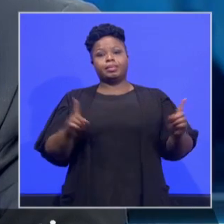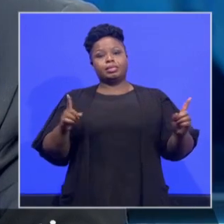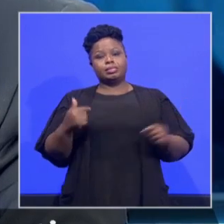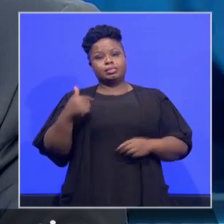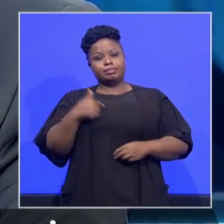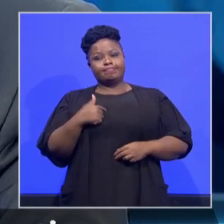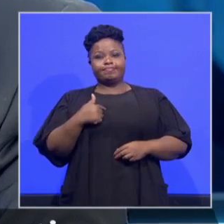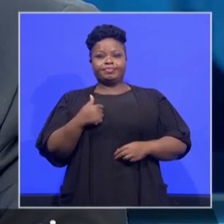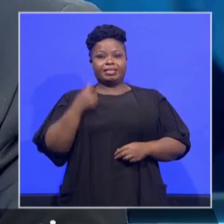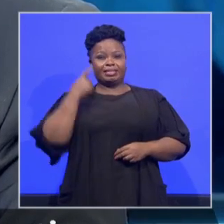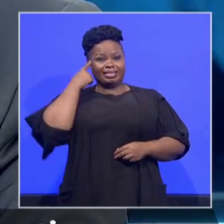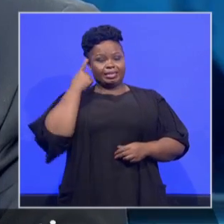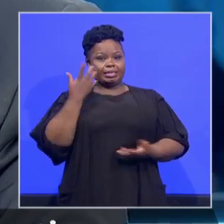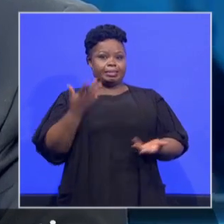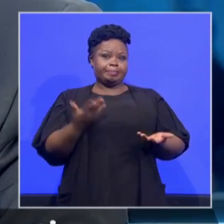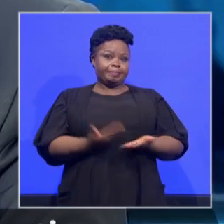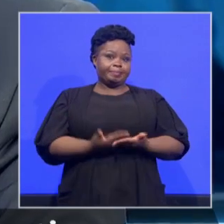is MK